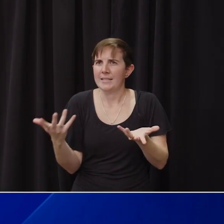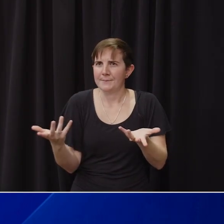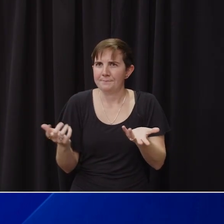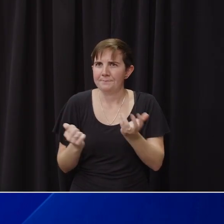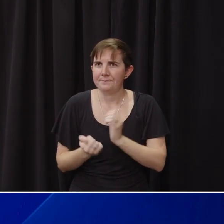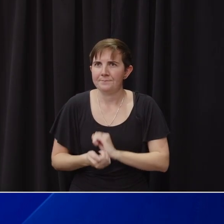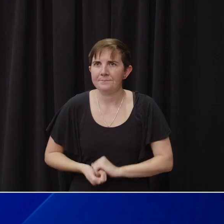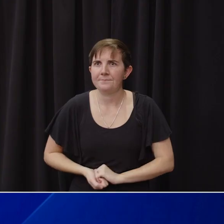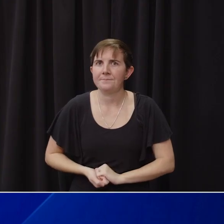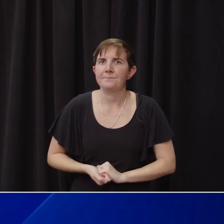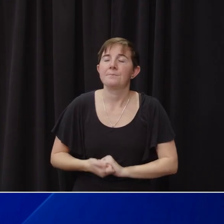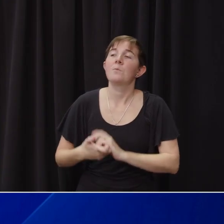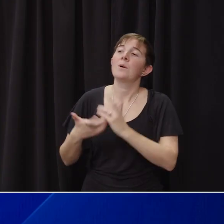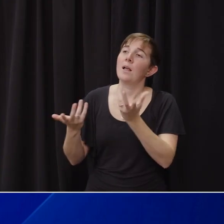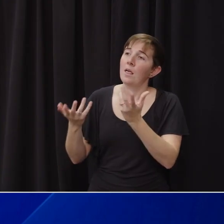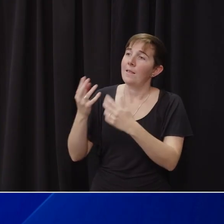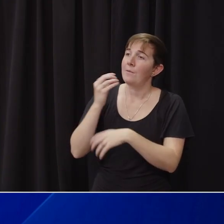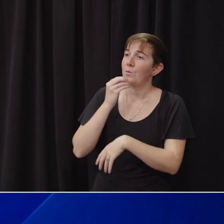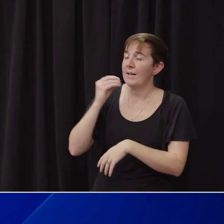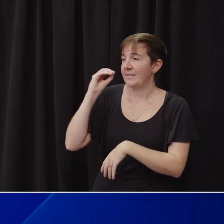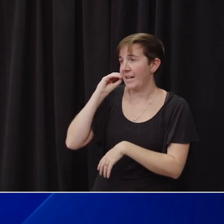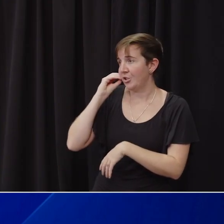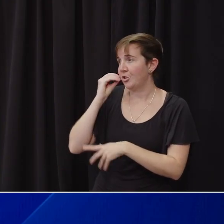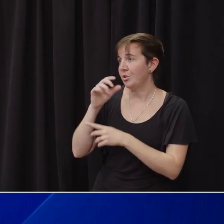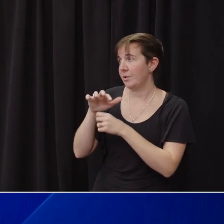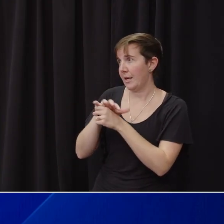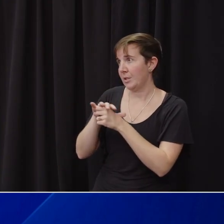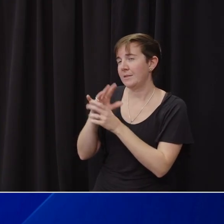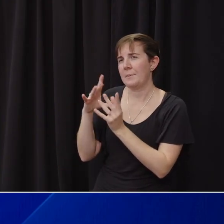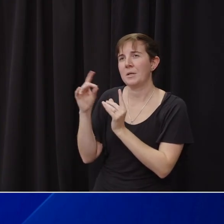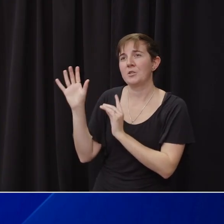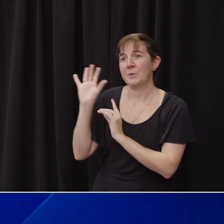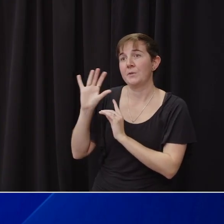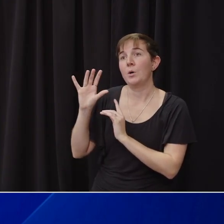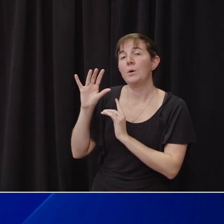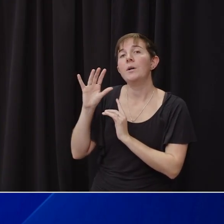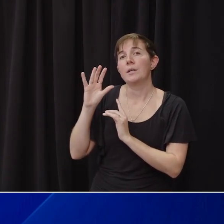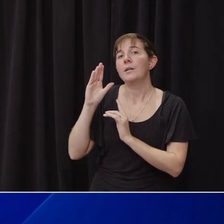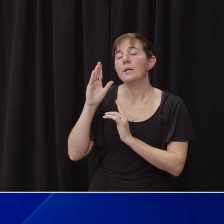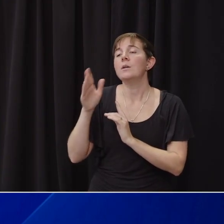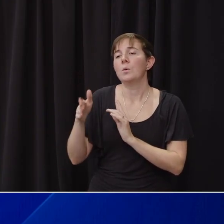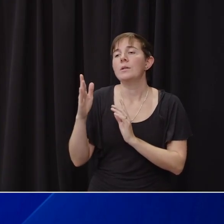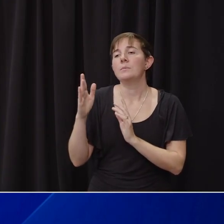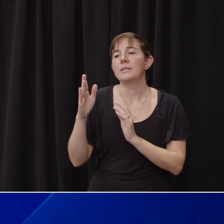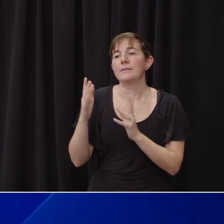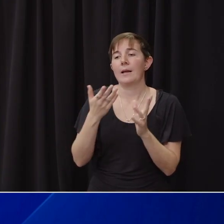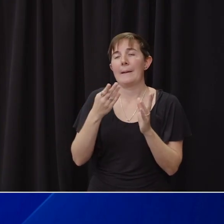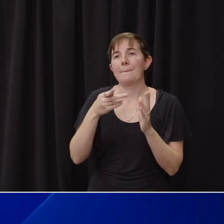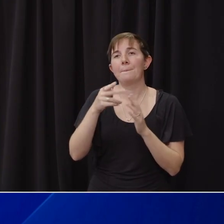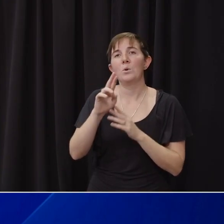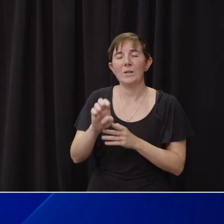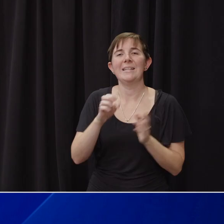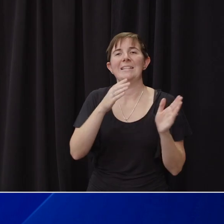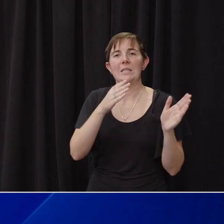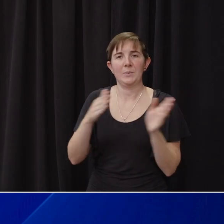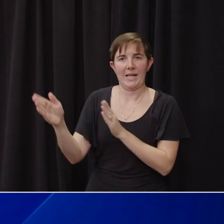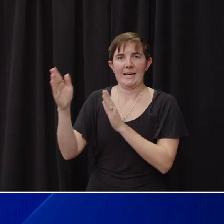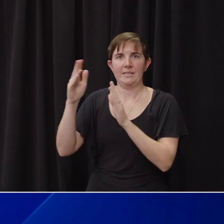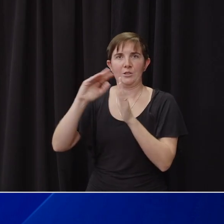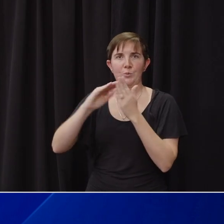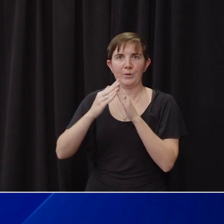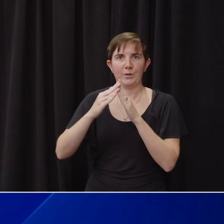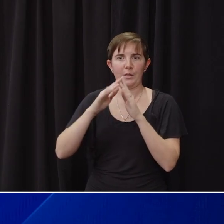Well, on the residential side, as I'd mentioned before, it's going to be a pre-planned